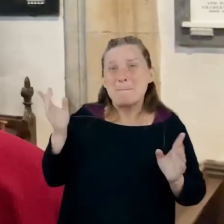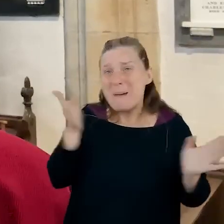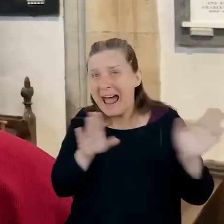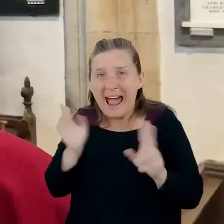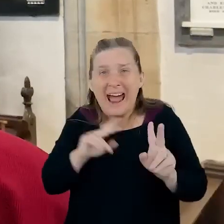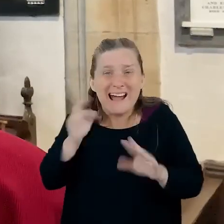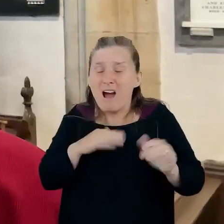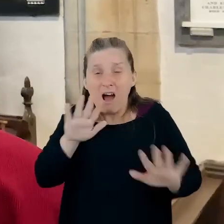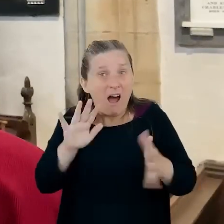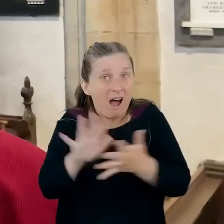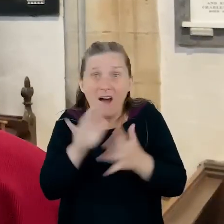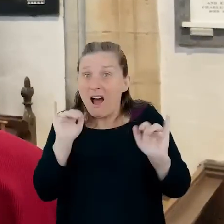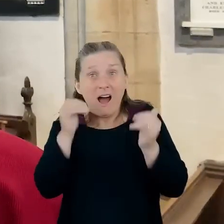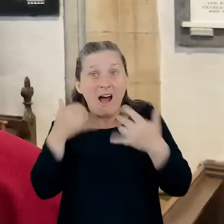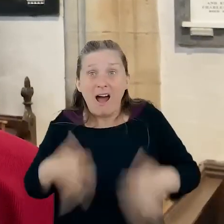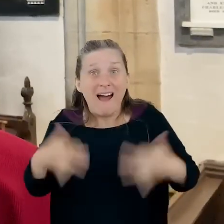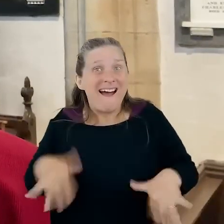came back rejoicing.